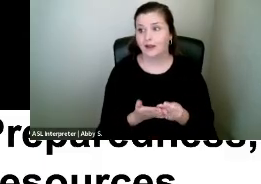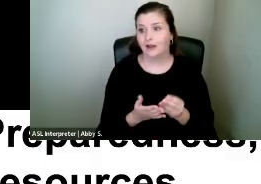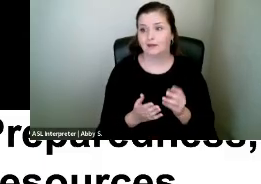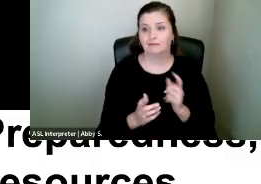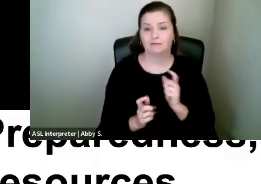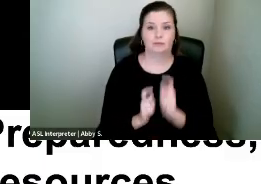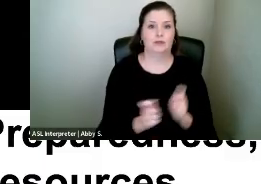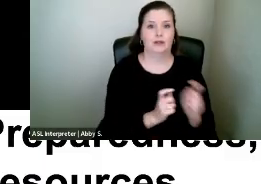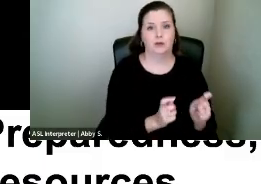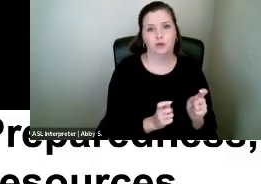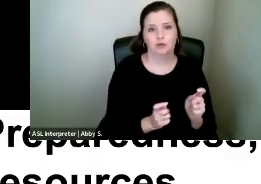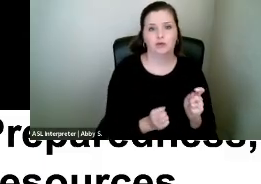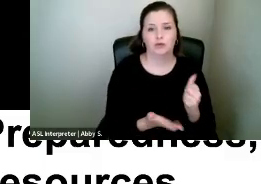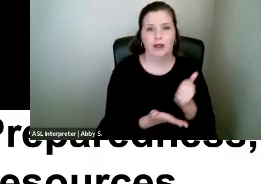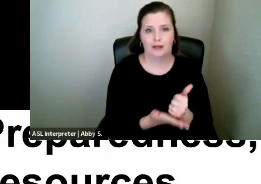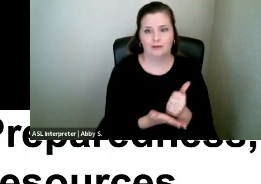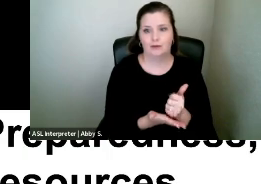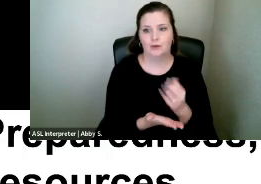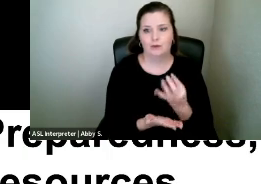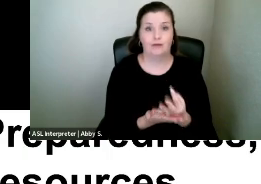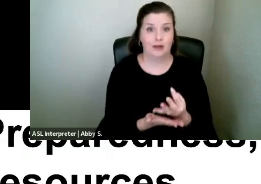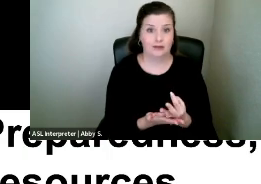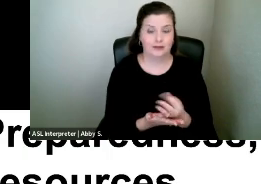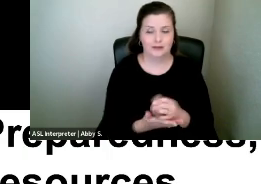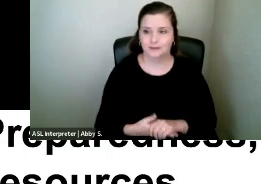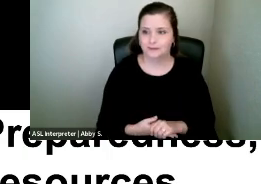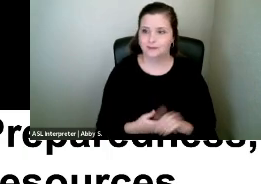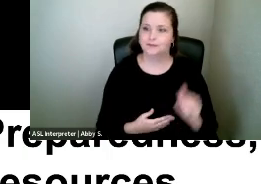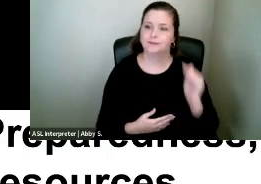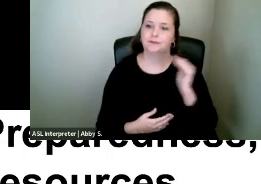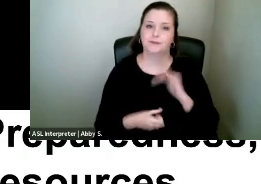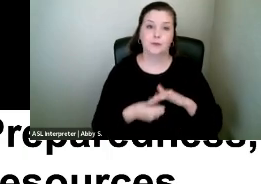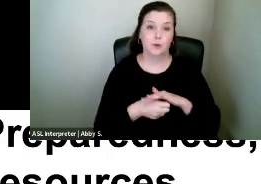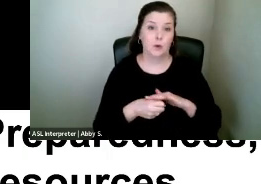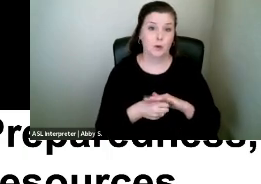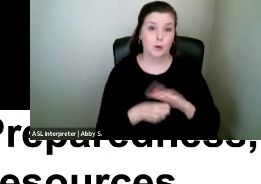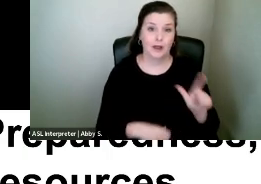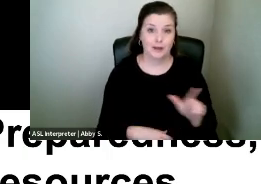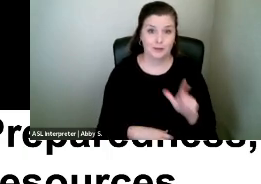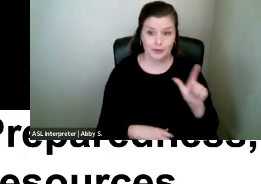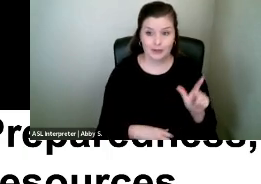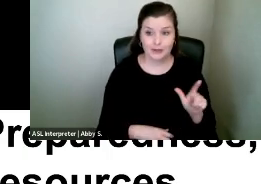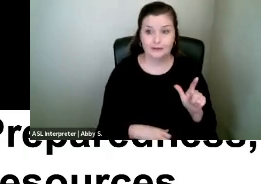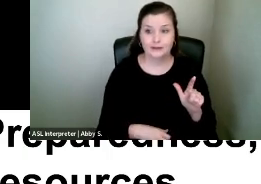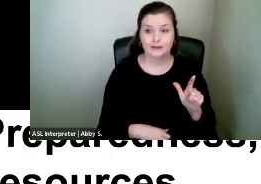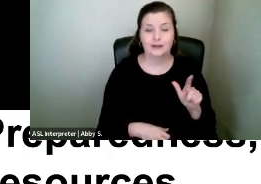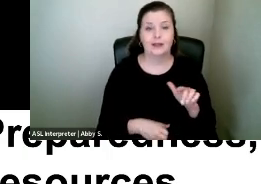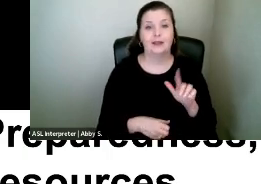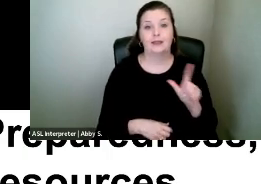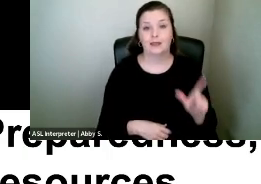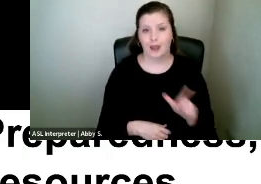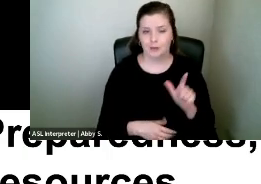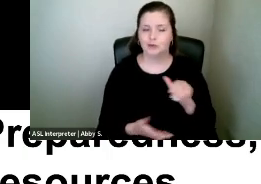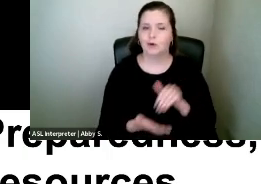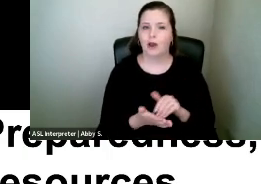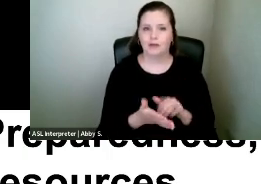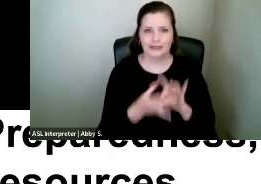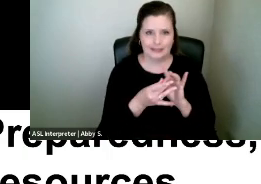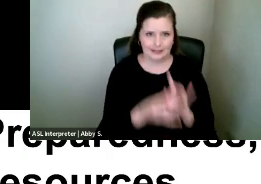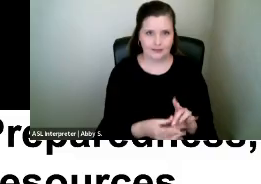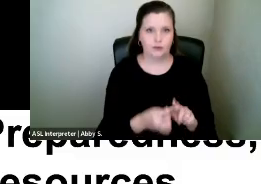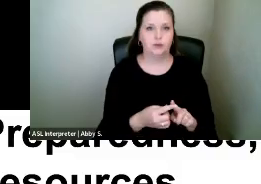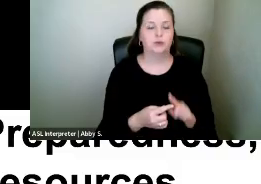funds. And then your local library. Libraries are often connected to nonprofits